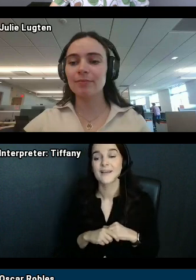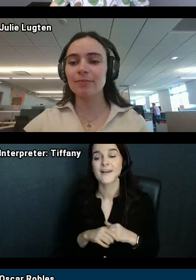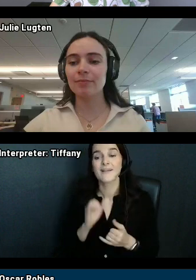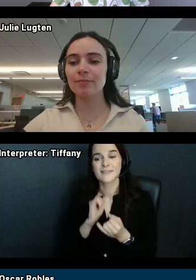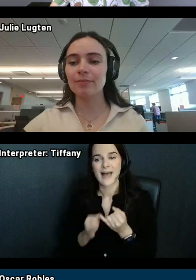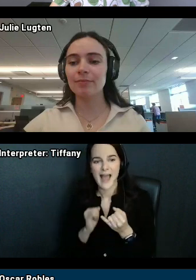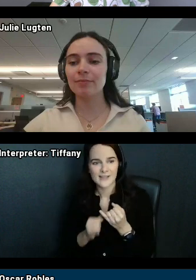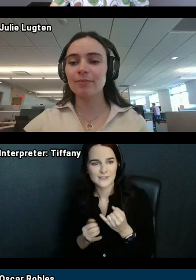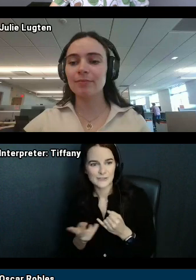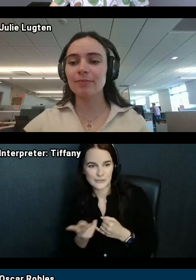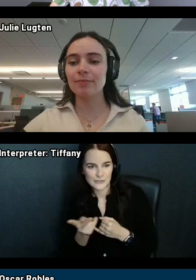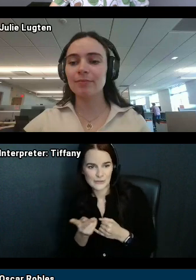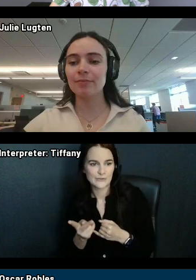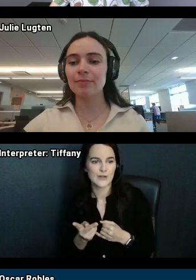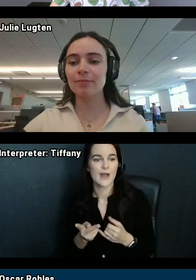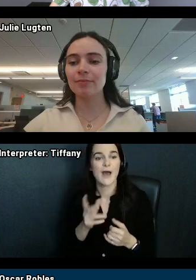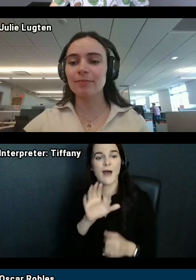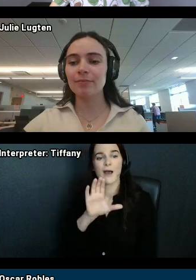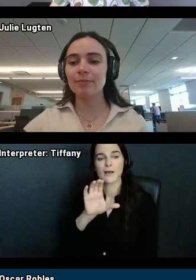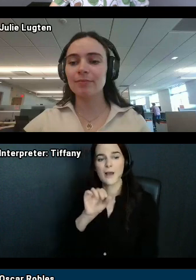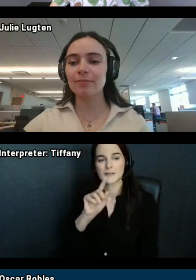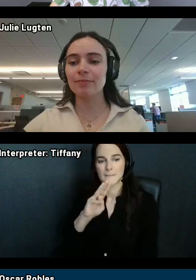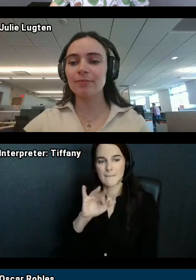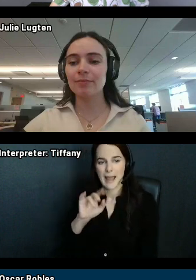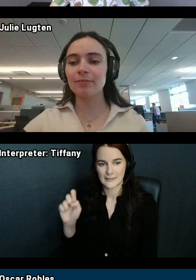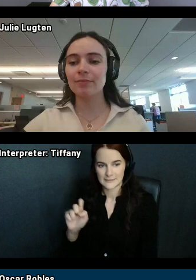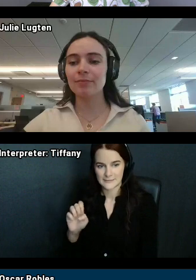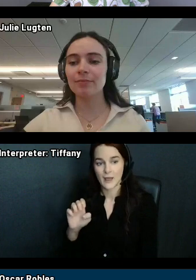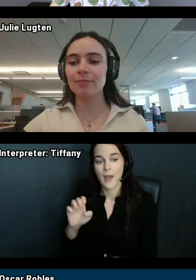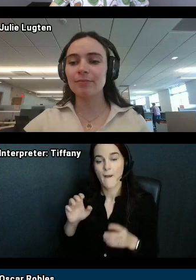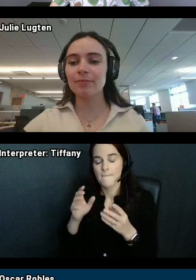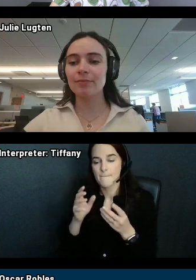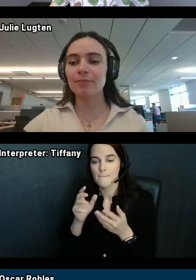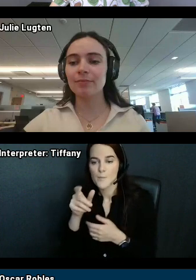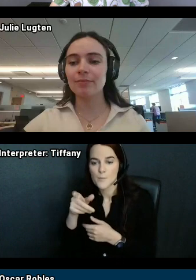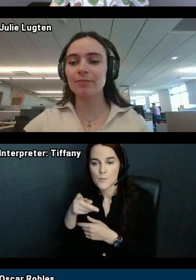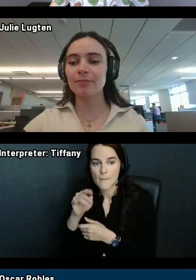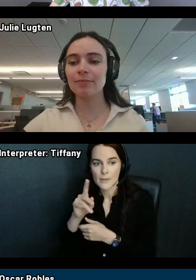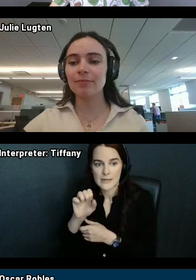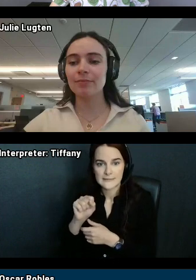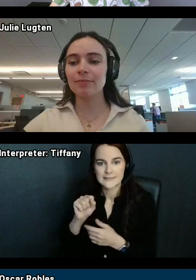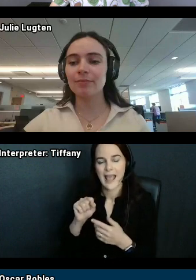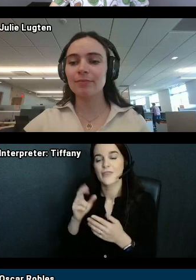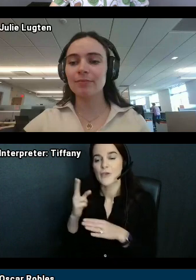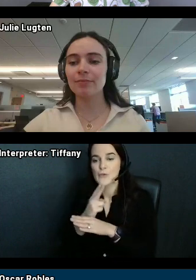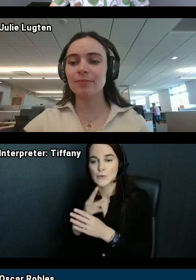and customizing the user interface, is what we're going to focus on today.